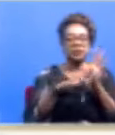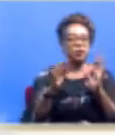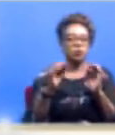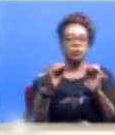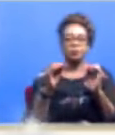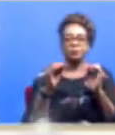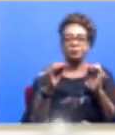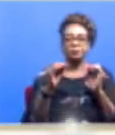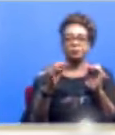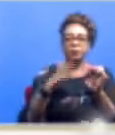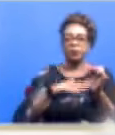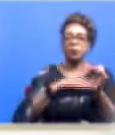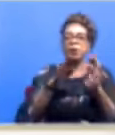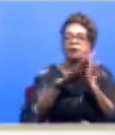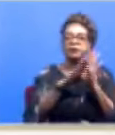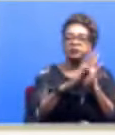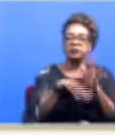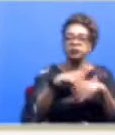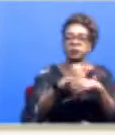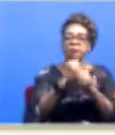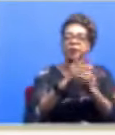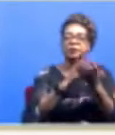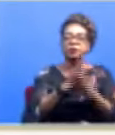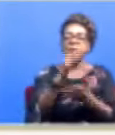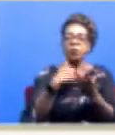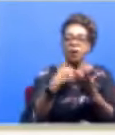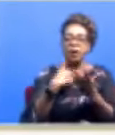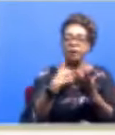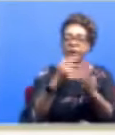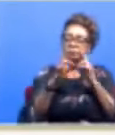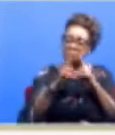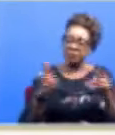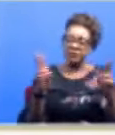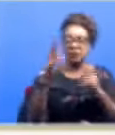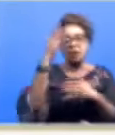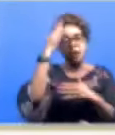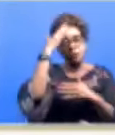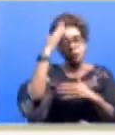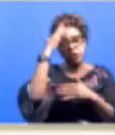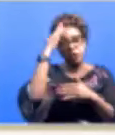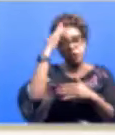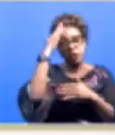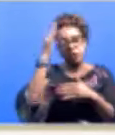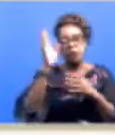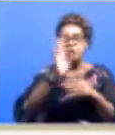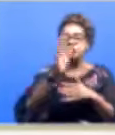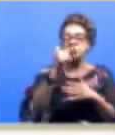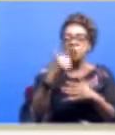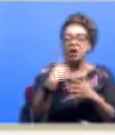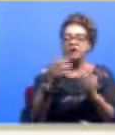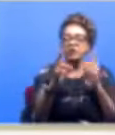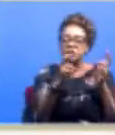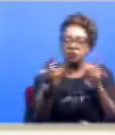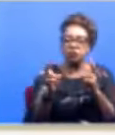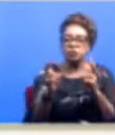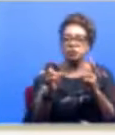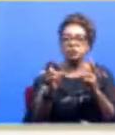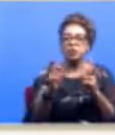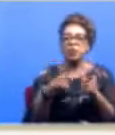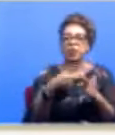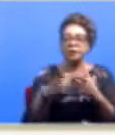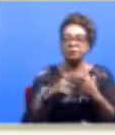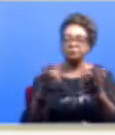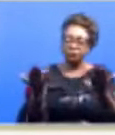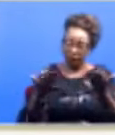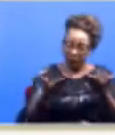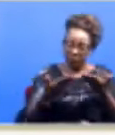in this county. Our agenda is to make sure that we have peace and harmony. So we need those people who have issues and talking from far, they should come